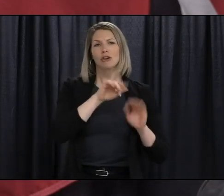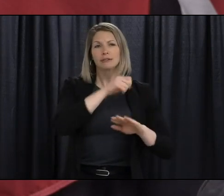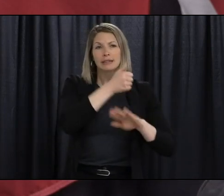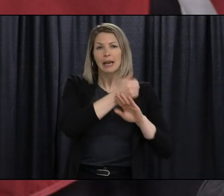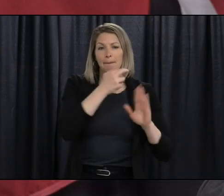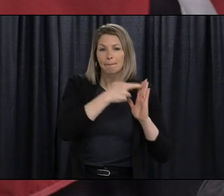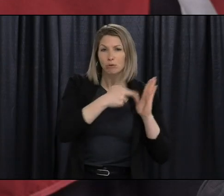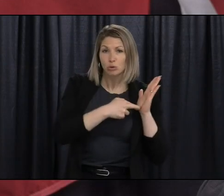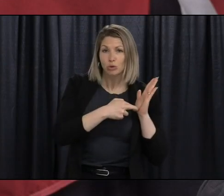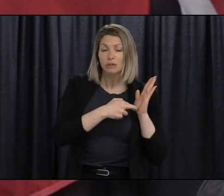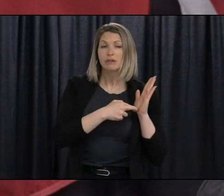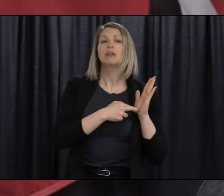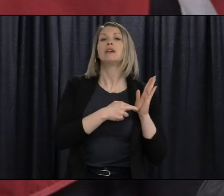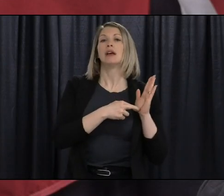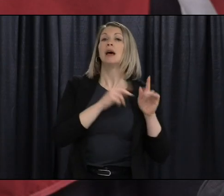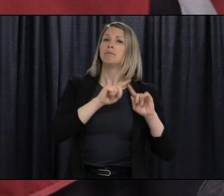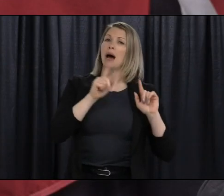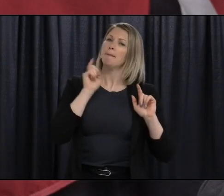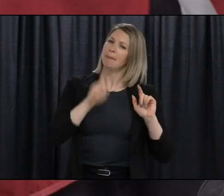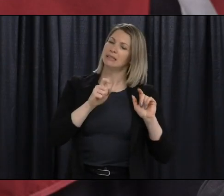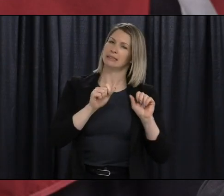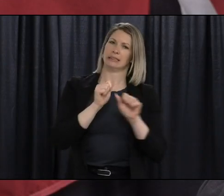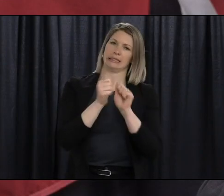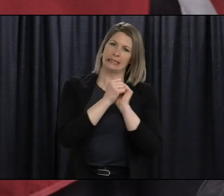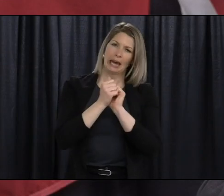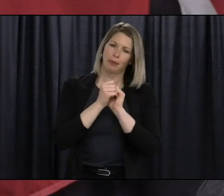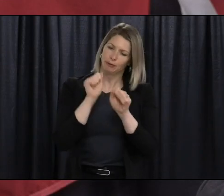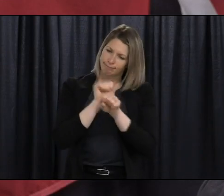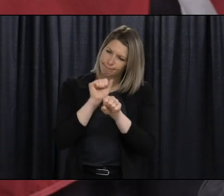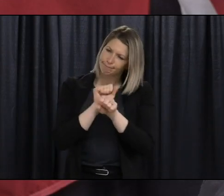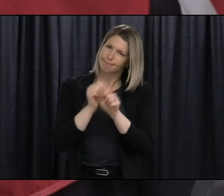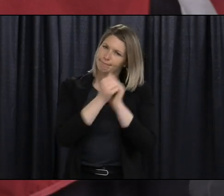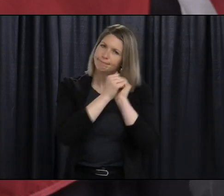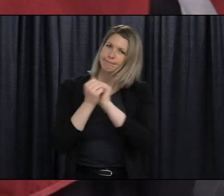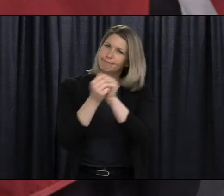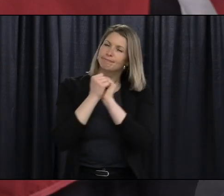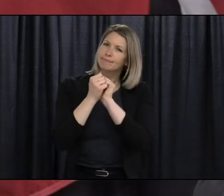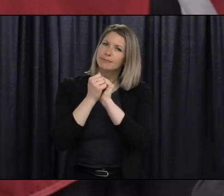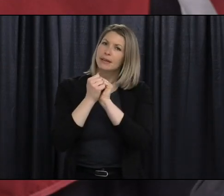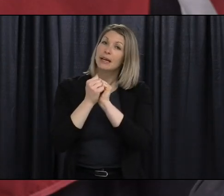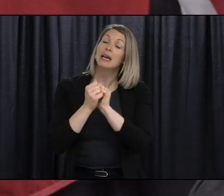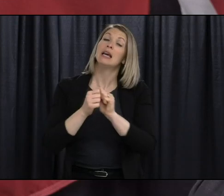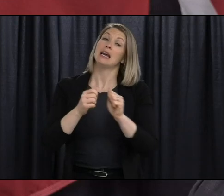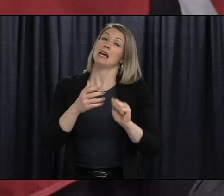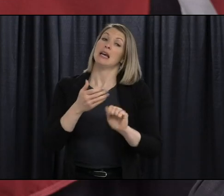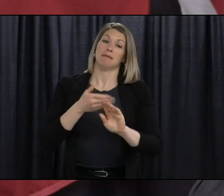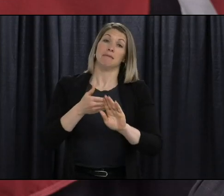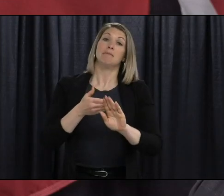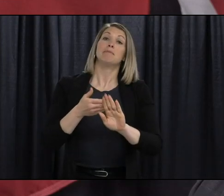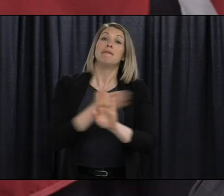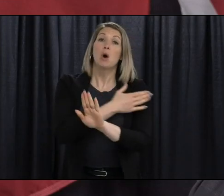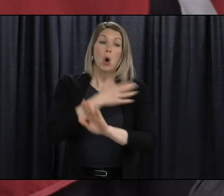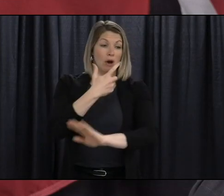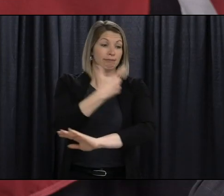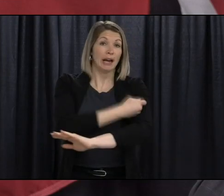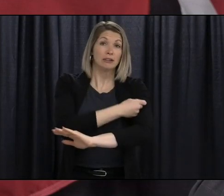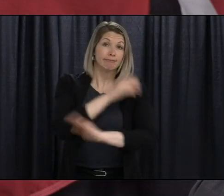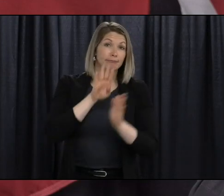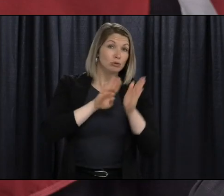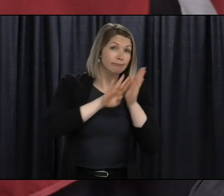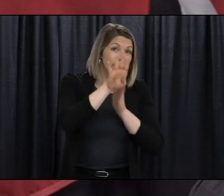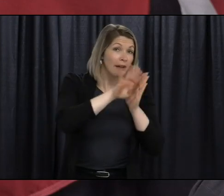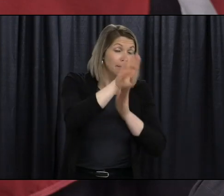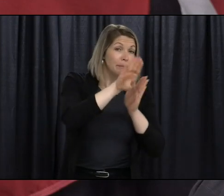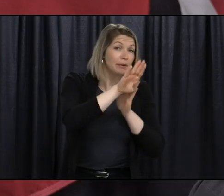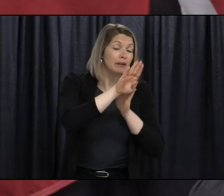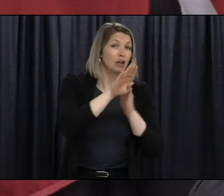vaccine, as been just mentioned, the best tool that we have, the best ammunition that we have, is to keep practicing safe physical distancing,